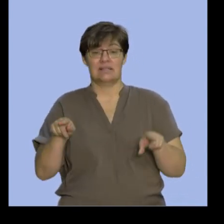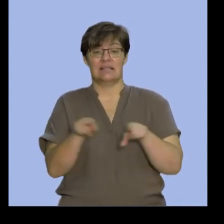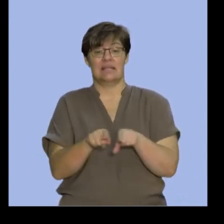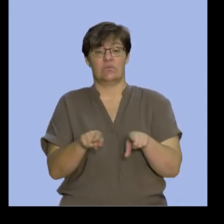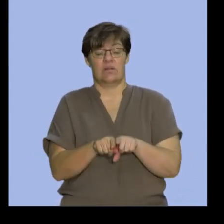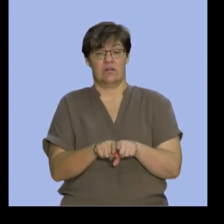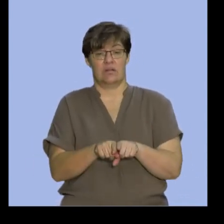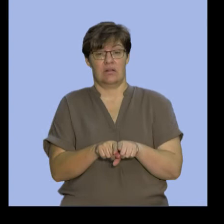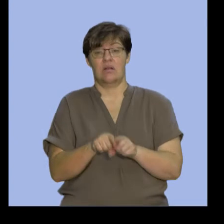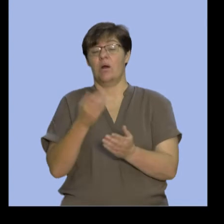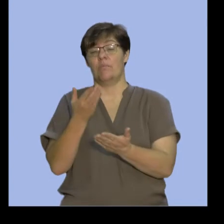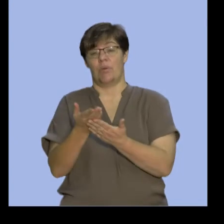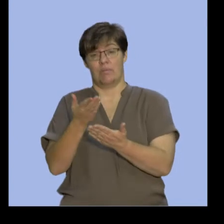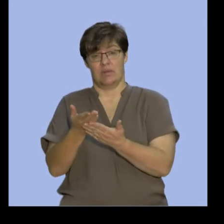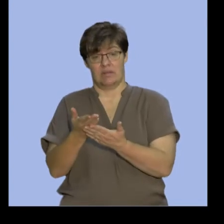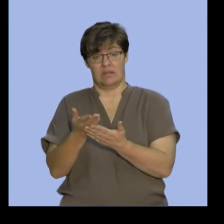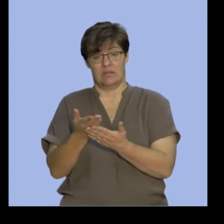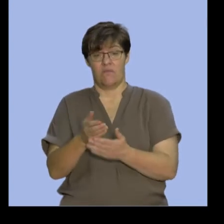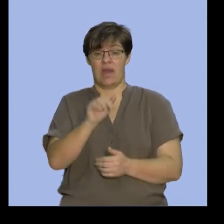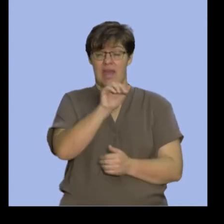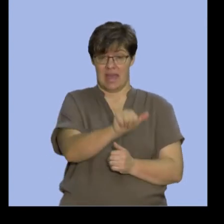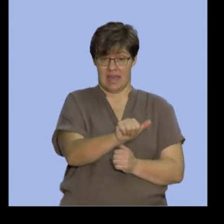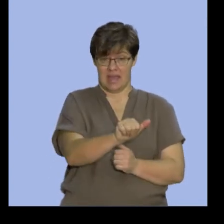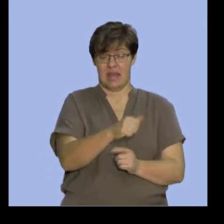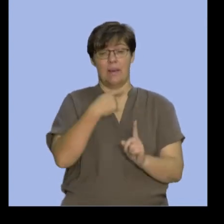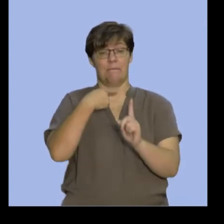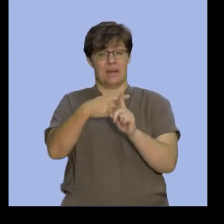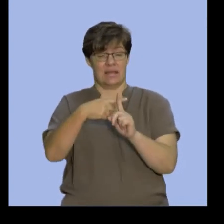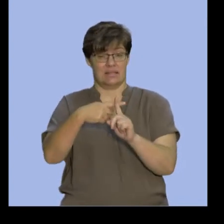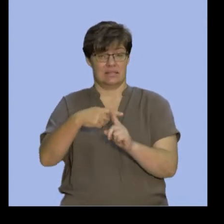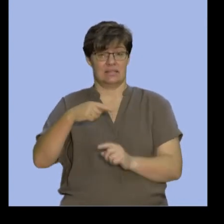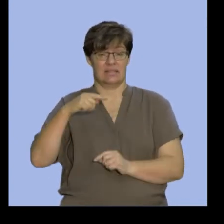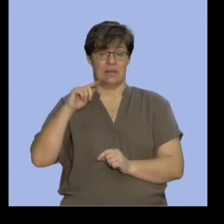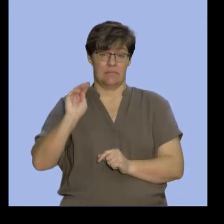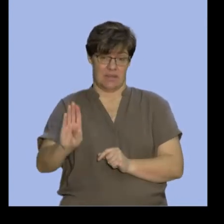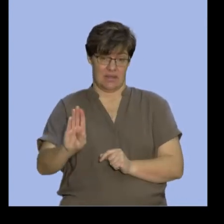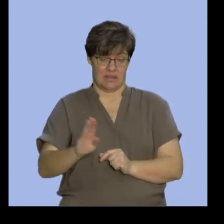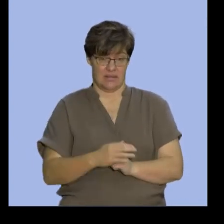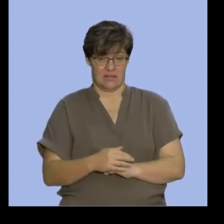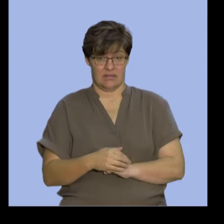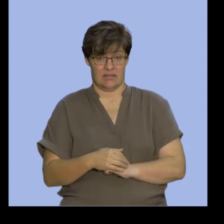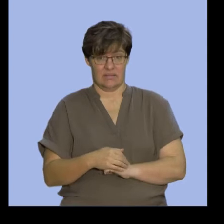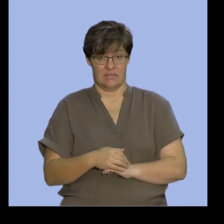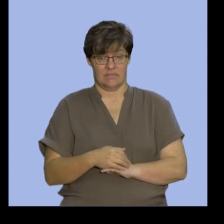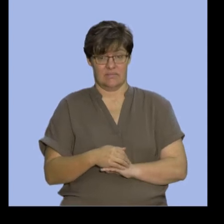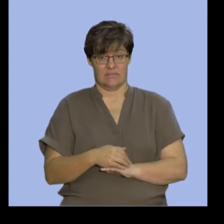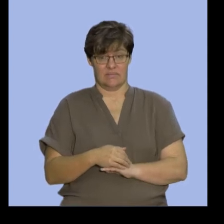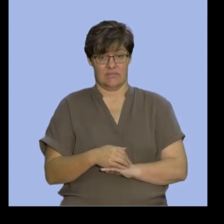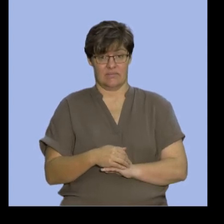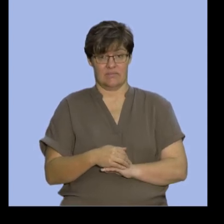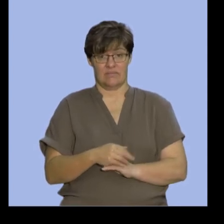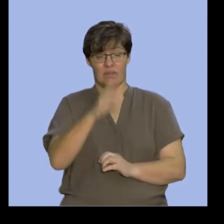equal to the probability of A plus the probability of B.